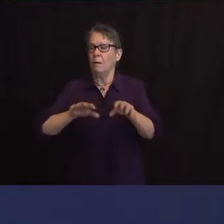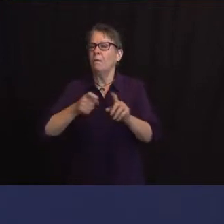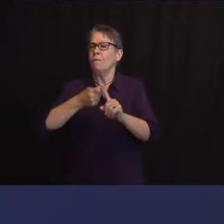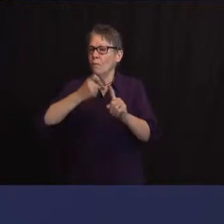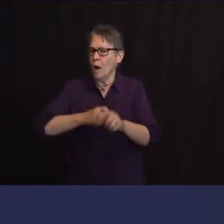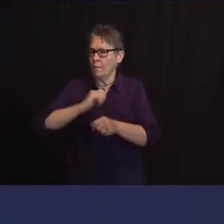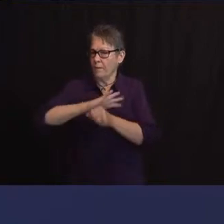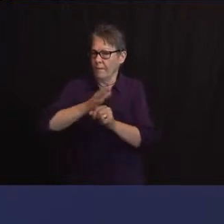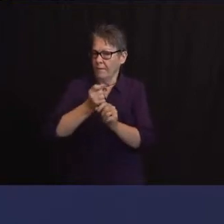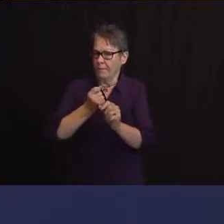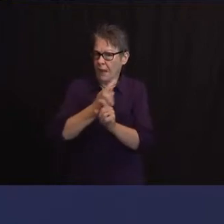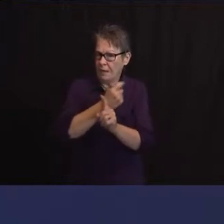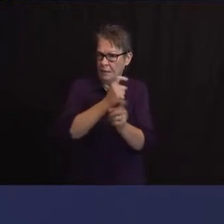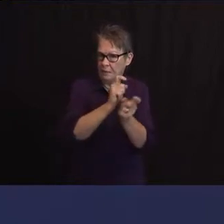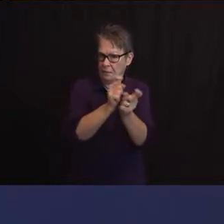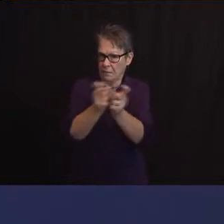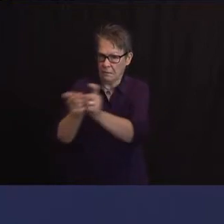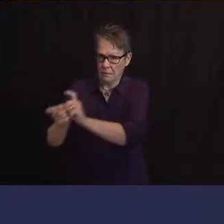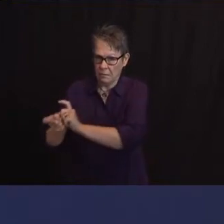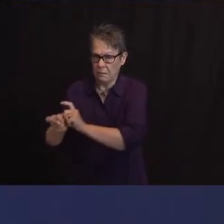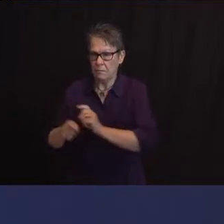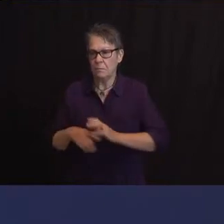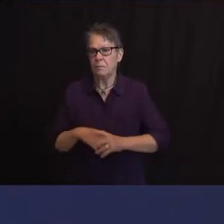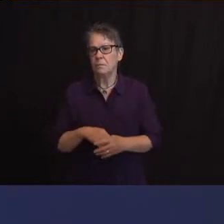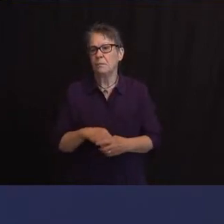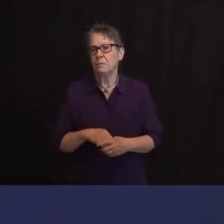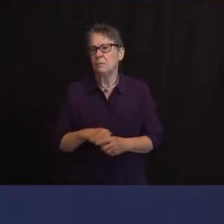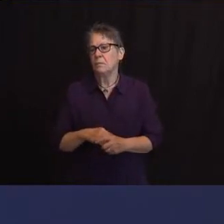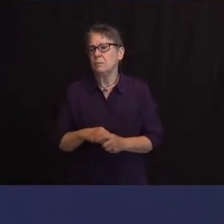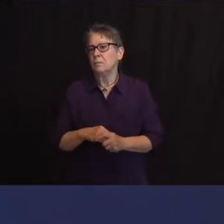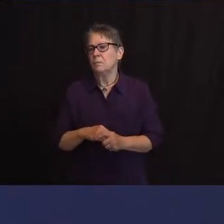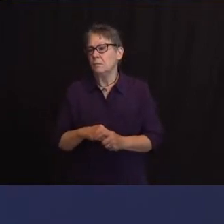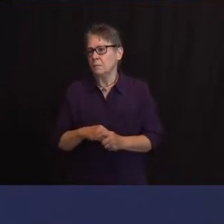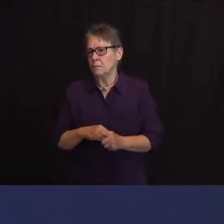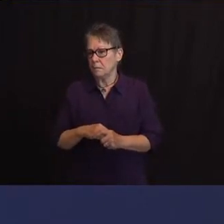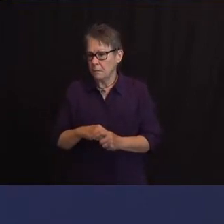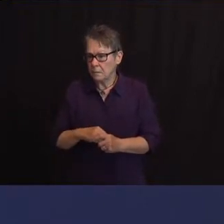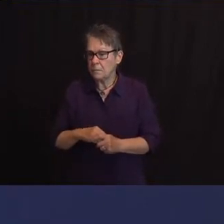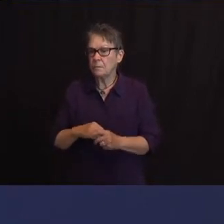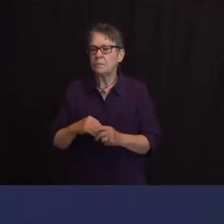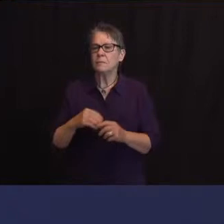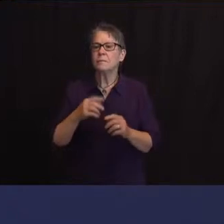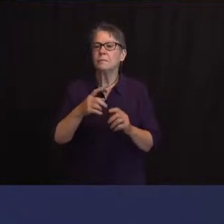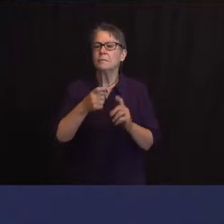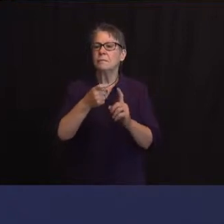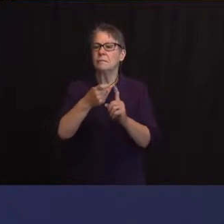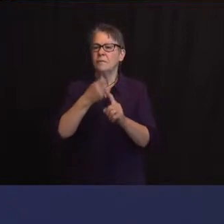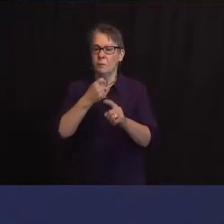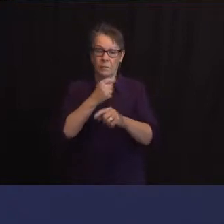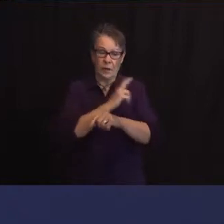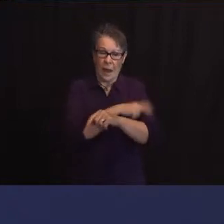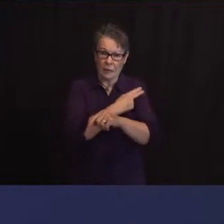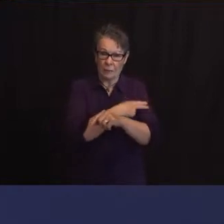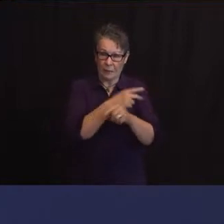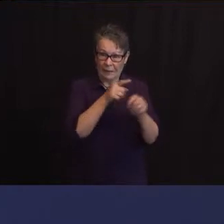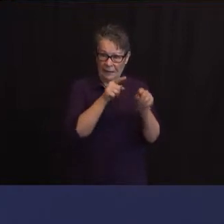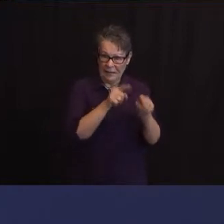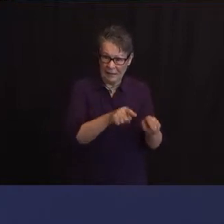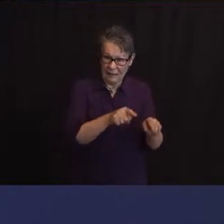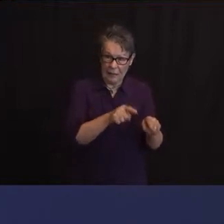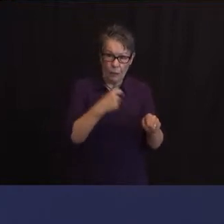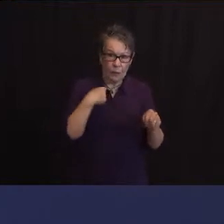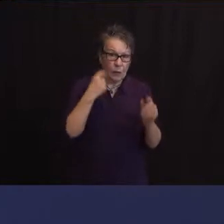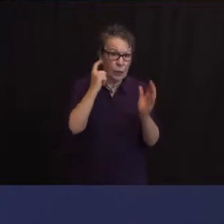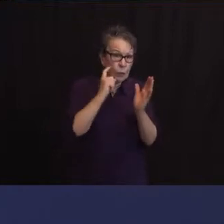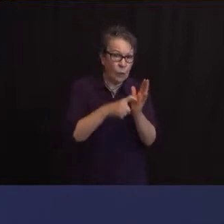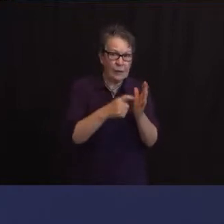this on hospitalizations, and I assume it has to be on test results that this is going to a younger demographic,